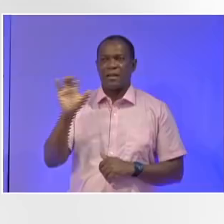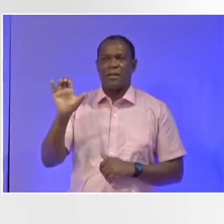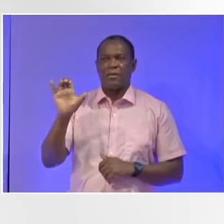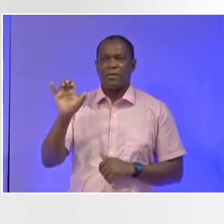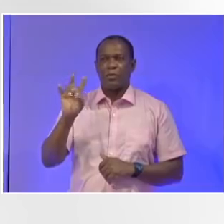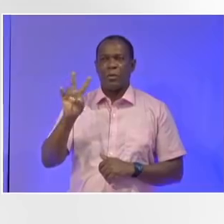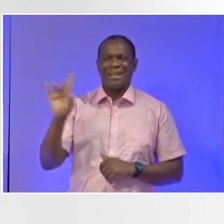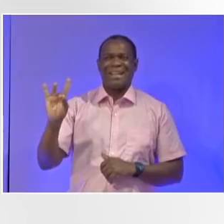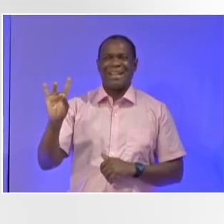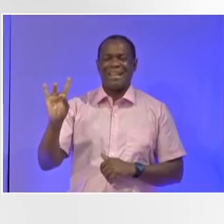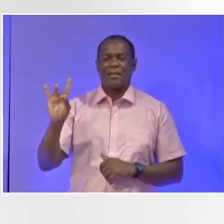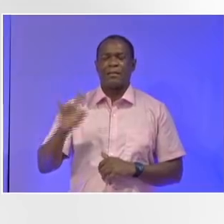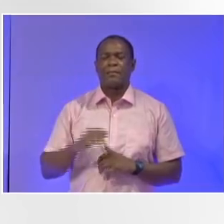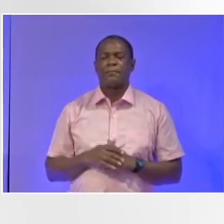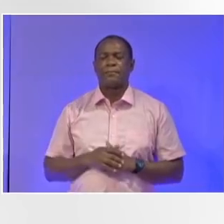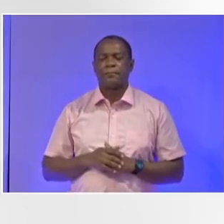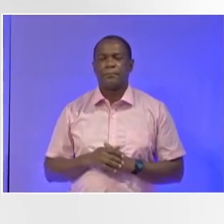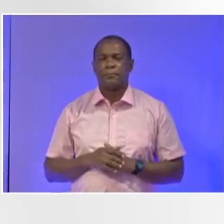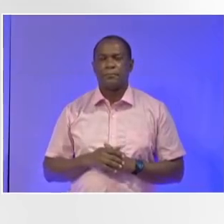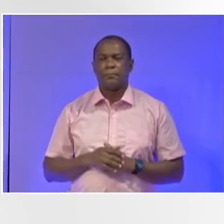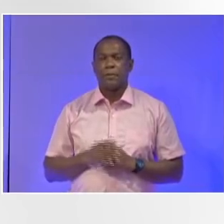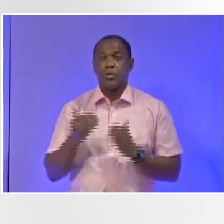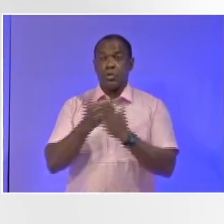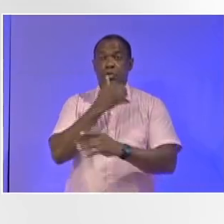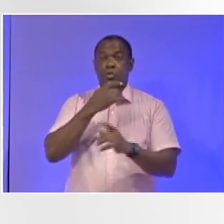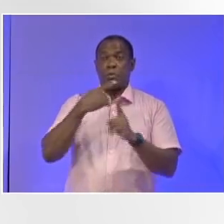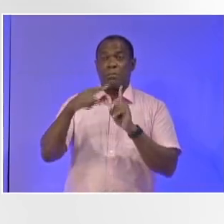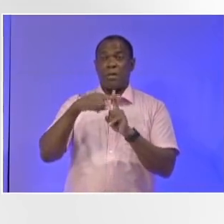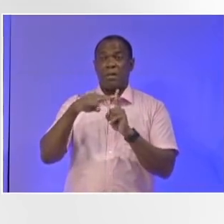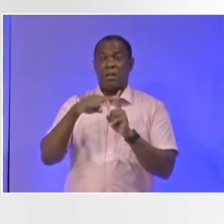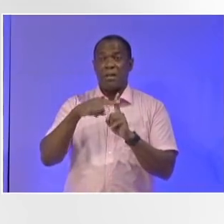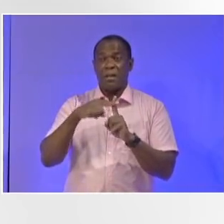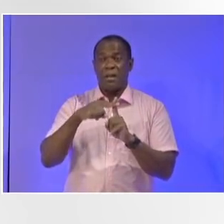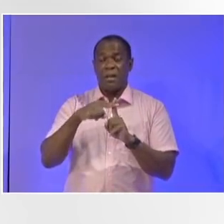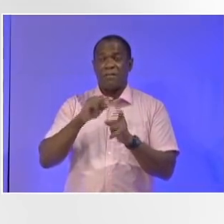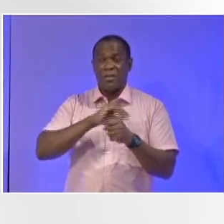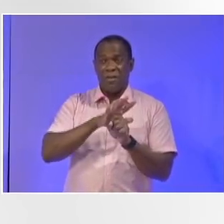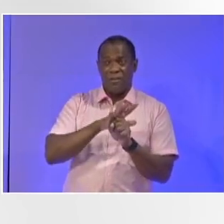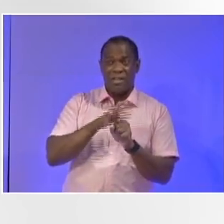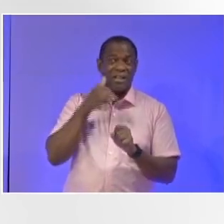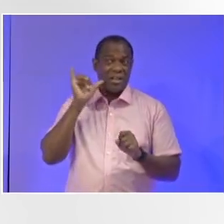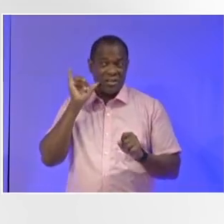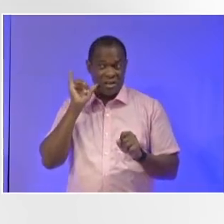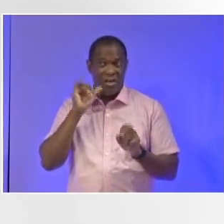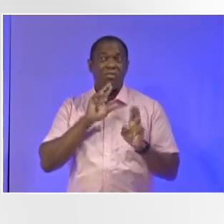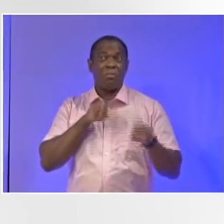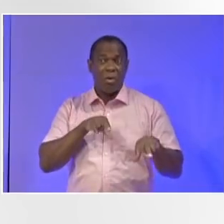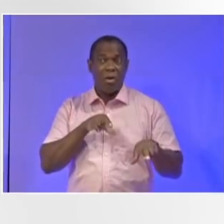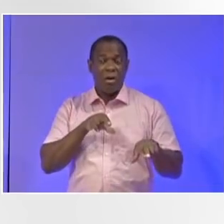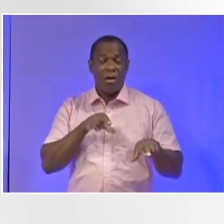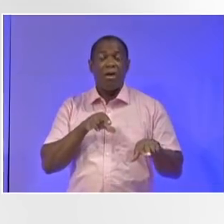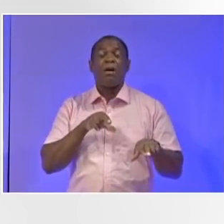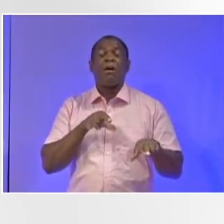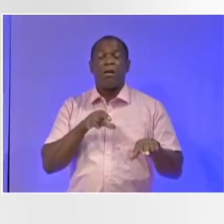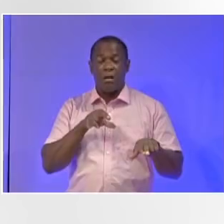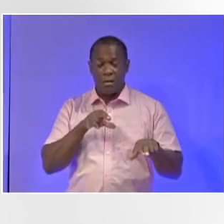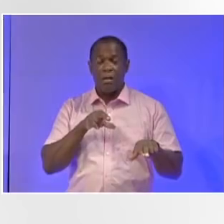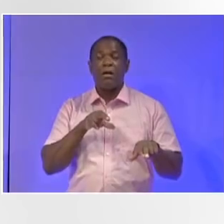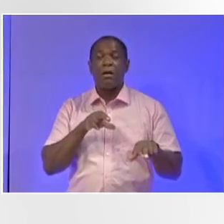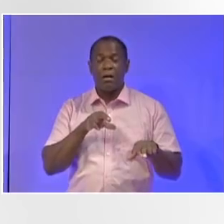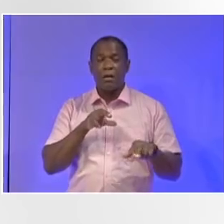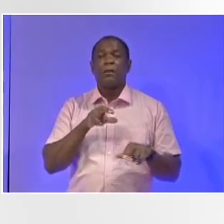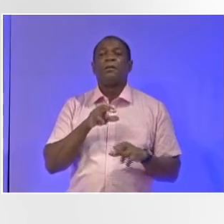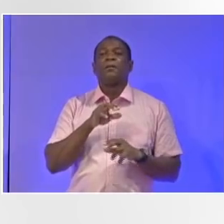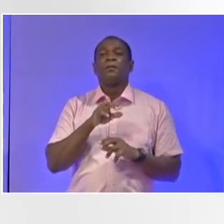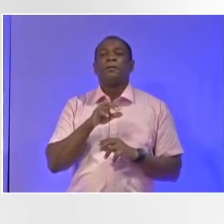85,928 persons. New positive cases as reported yesterday for the period 1st to the 6th of January,